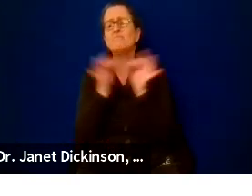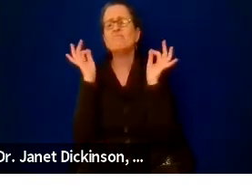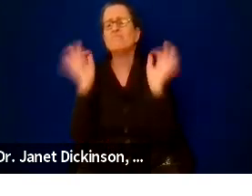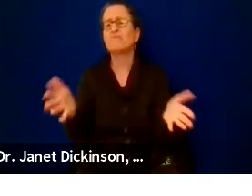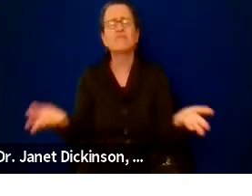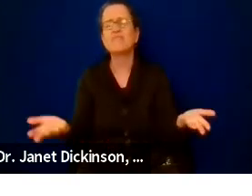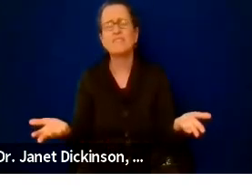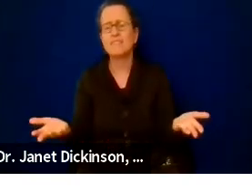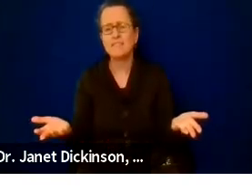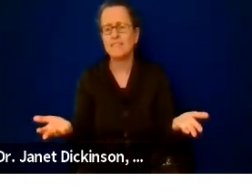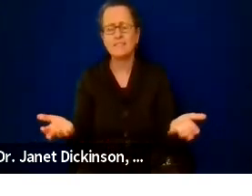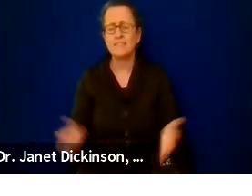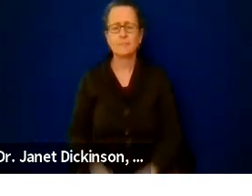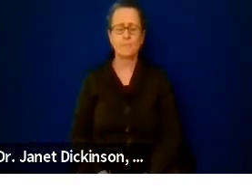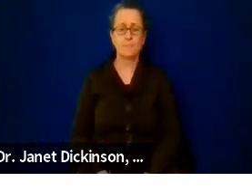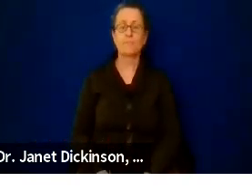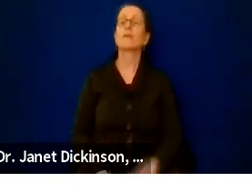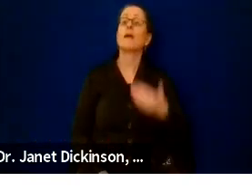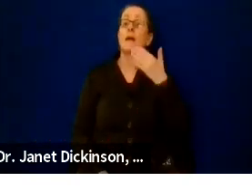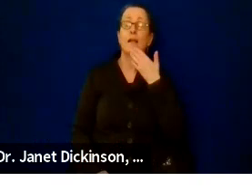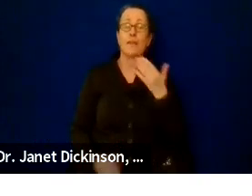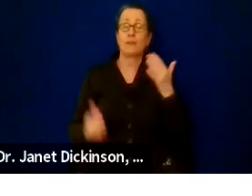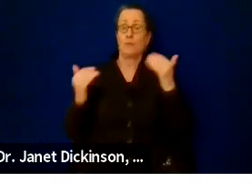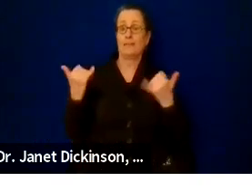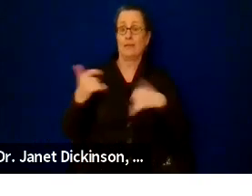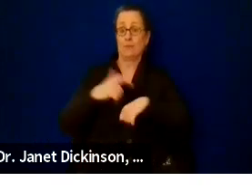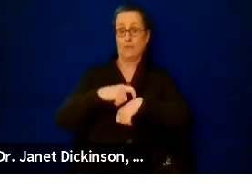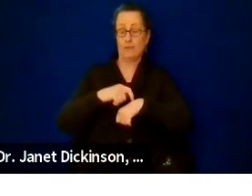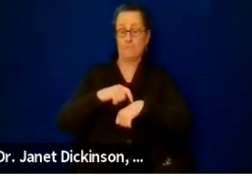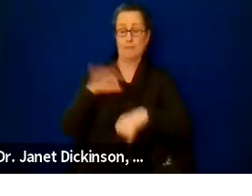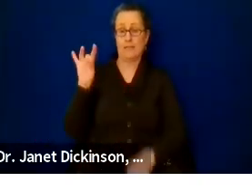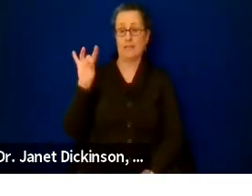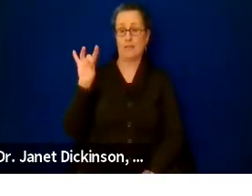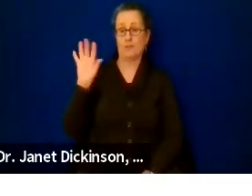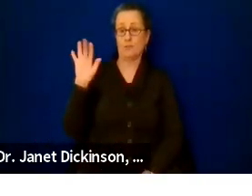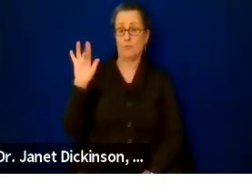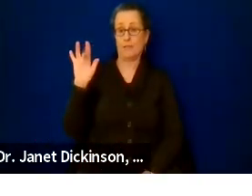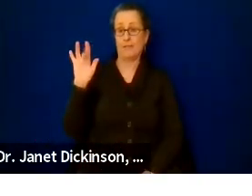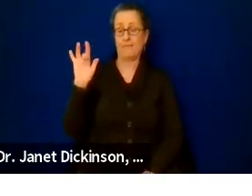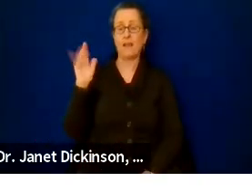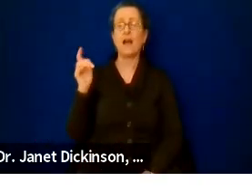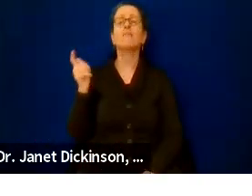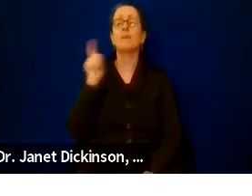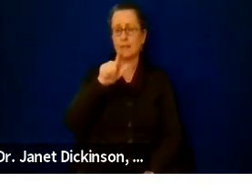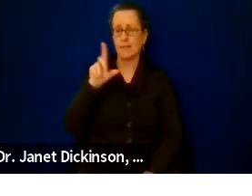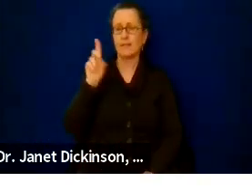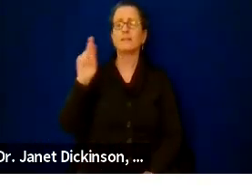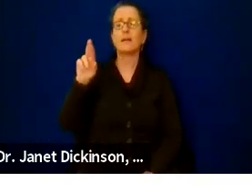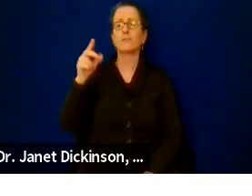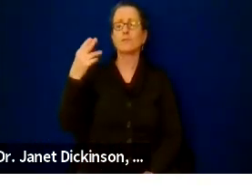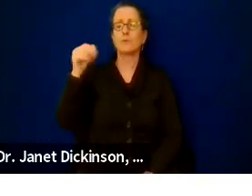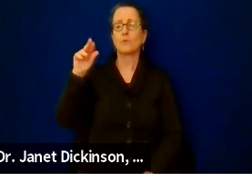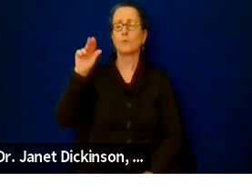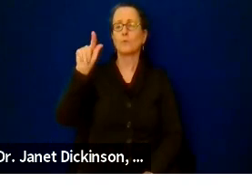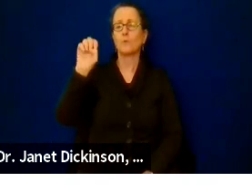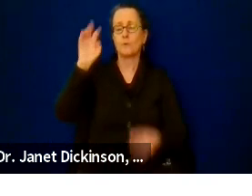Thanks for that, Dr. Houle. Well, we're right at about 8:25, so I'll turn it over to you for some closing remarks and next steps and what parents can